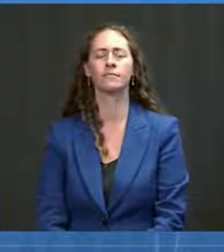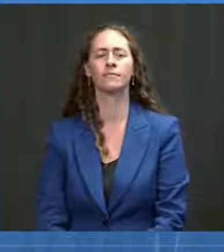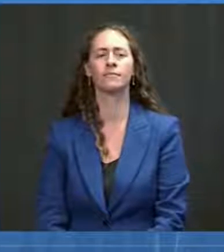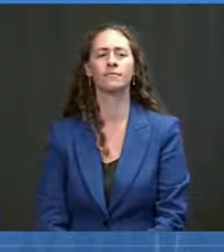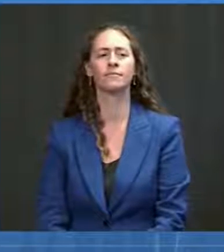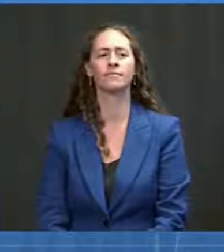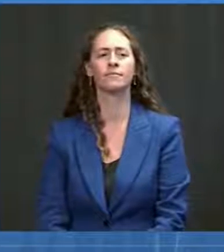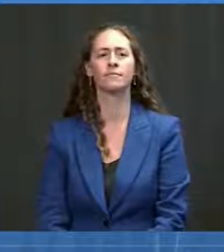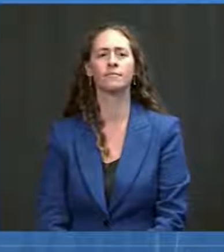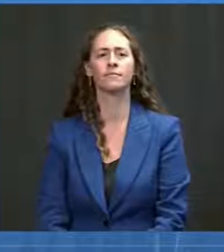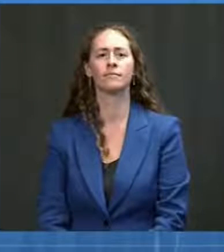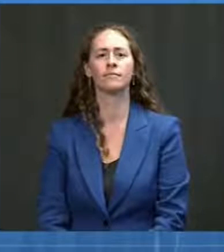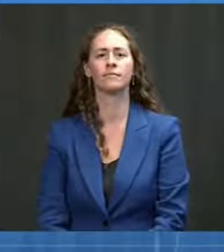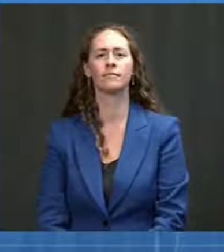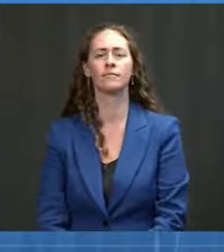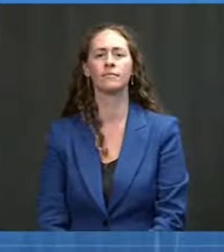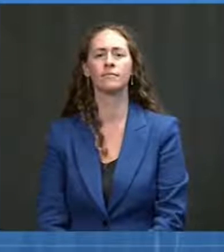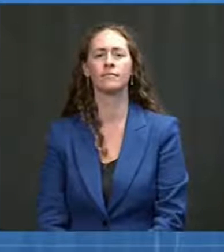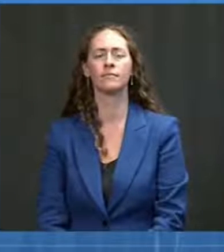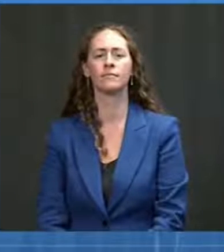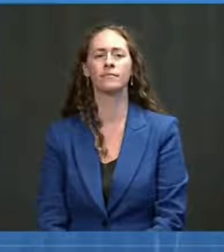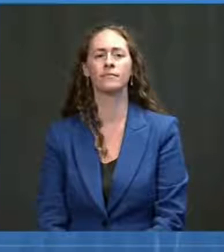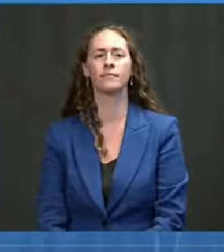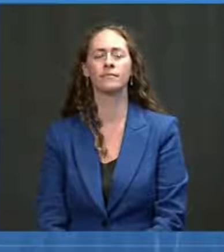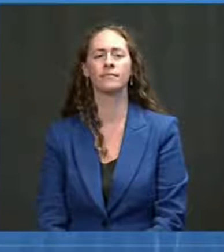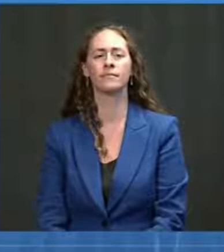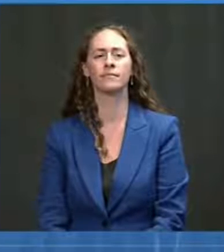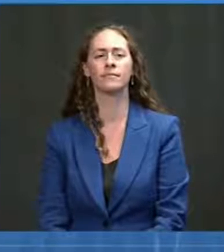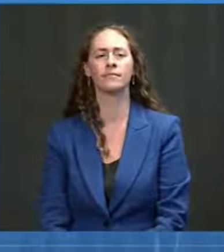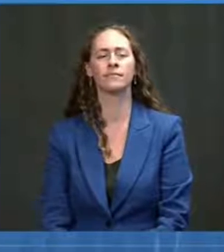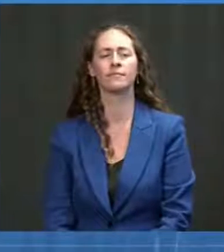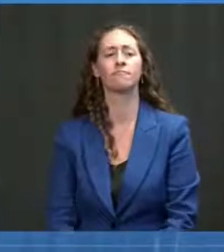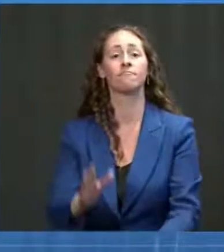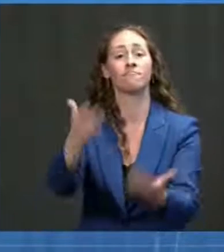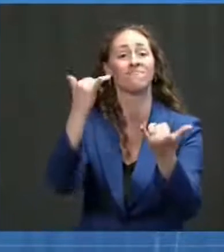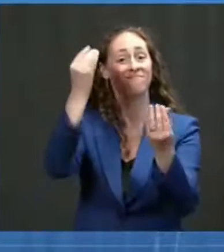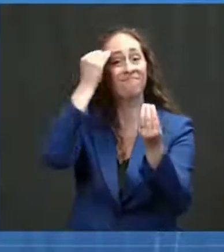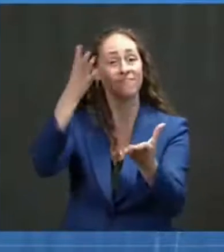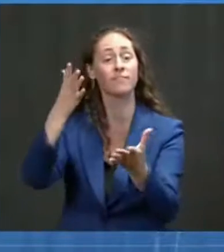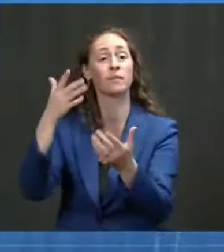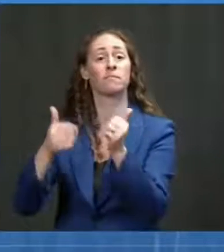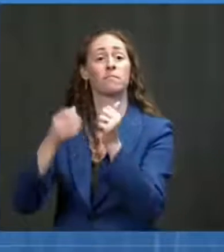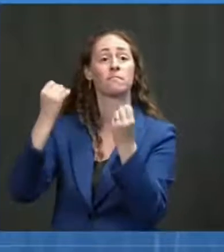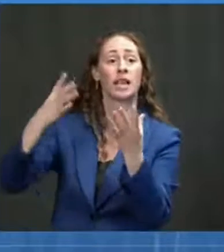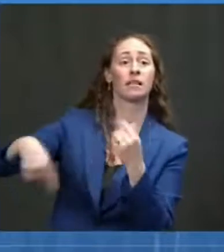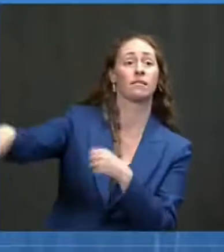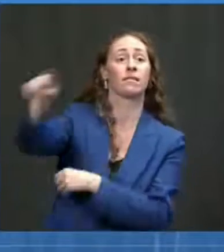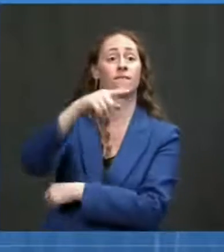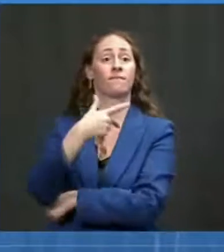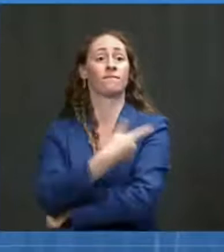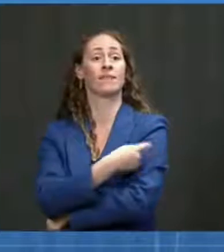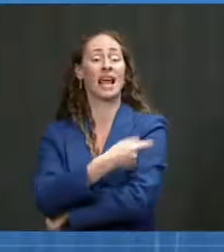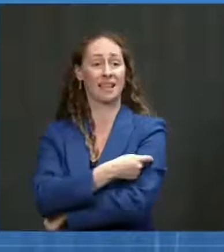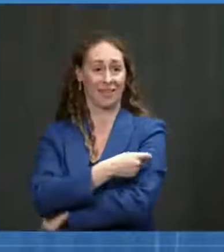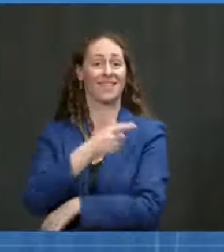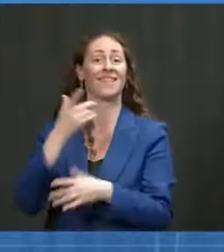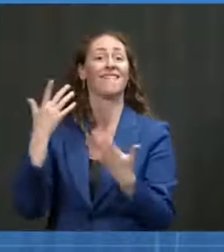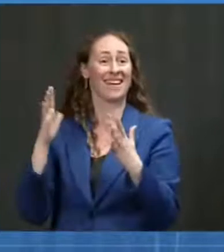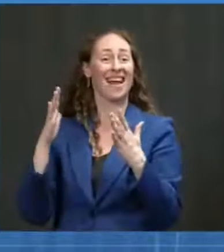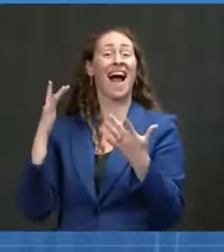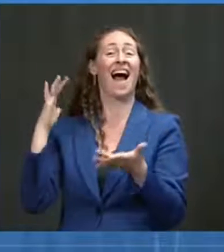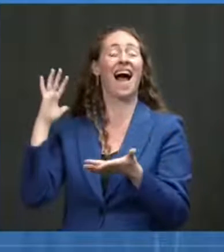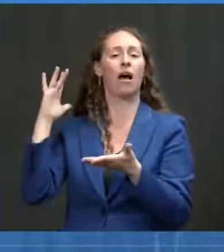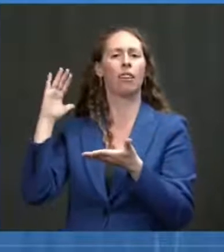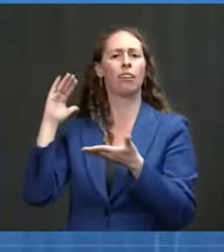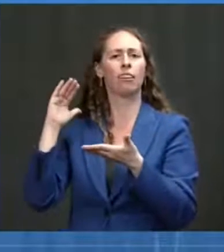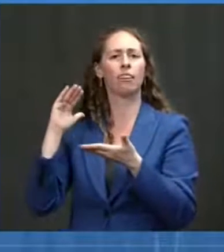plans. Recognizing that for most vaccines, there is a reduction in protection over time, we have been analyzing the data closely